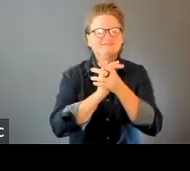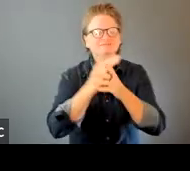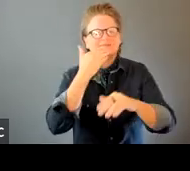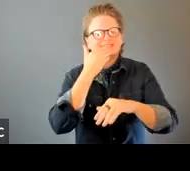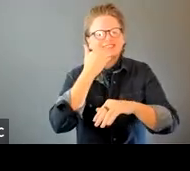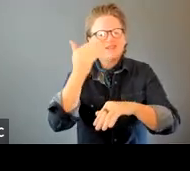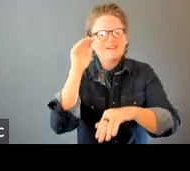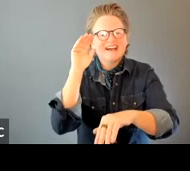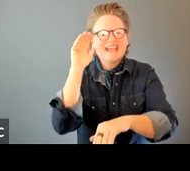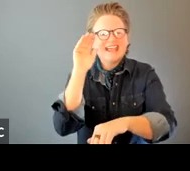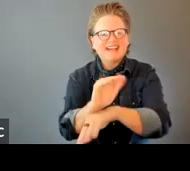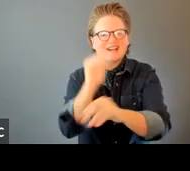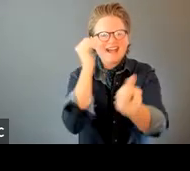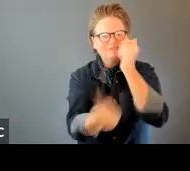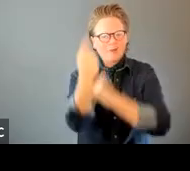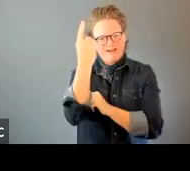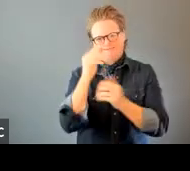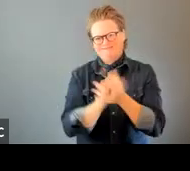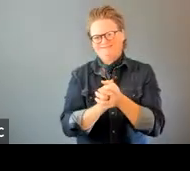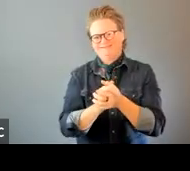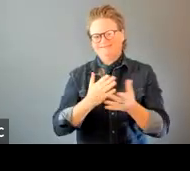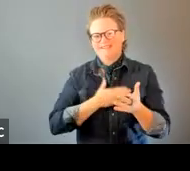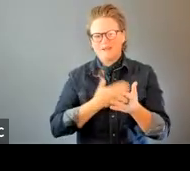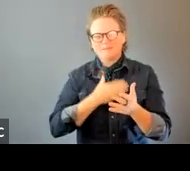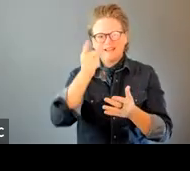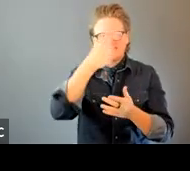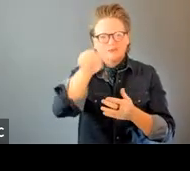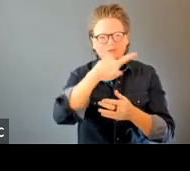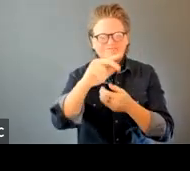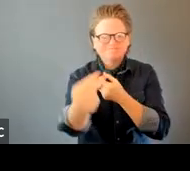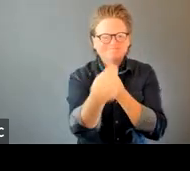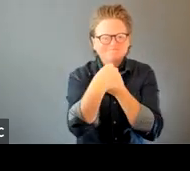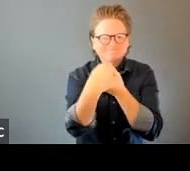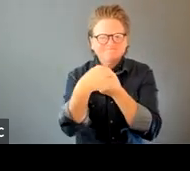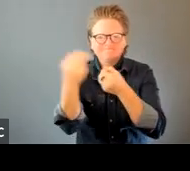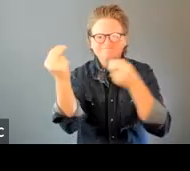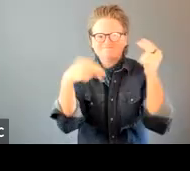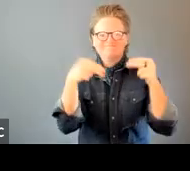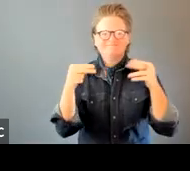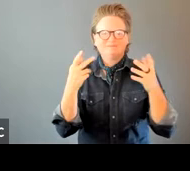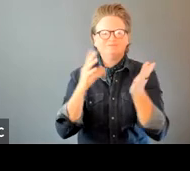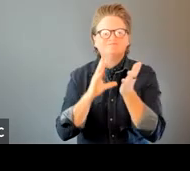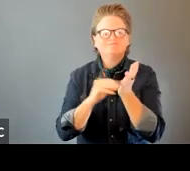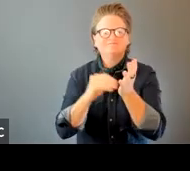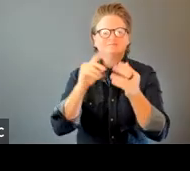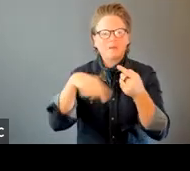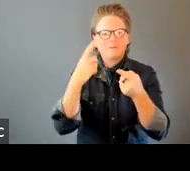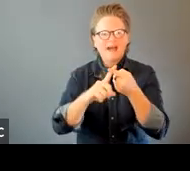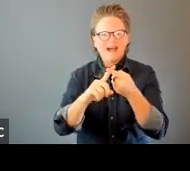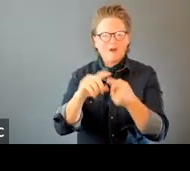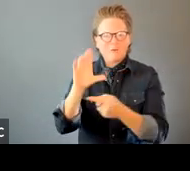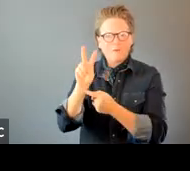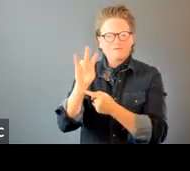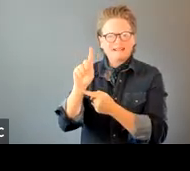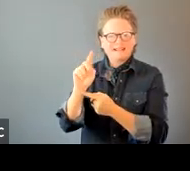Okay, we'll go ahead and do our presentation. Hello, good evening, everyone. I'm so happy that you were